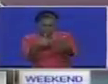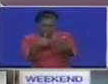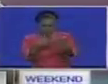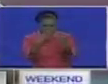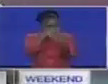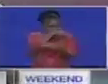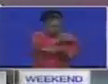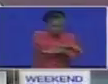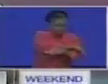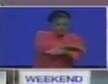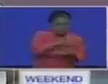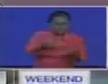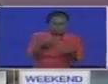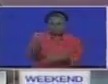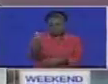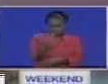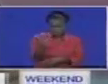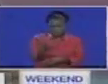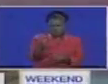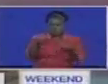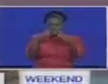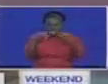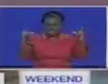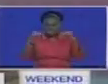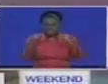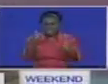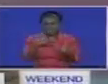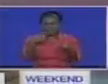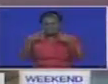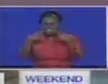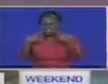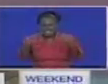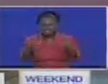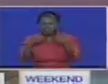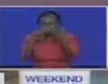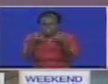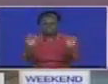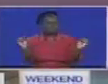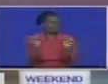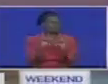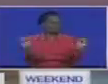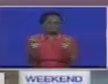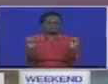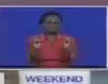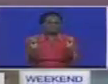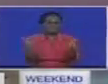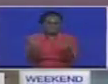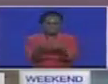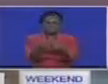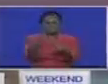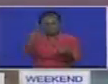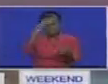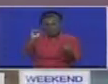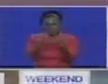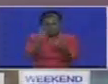we gave a press statement as a board. We have not declared any results. We didn't do any elections, and we also, what happened, we